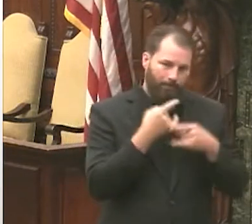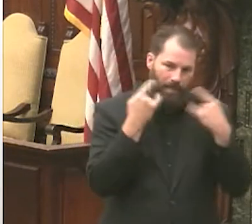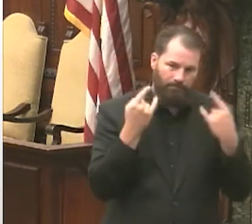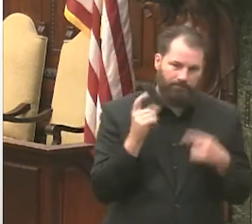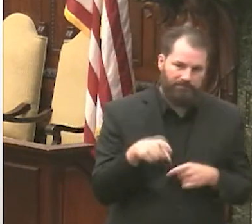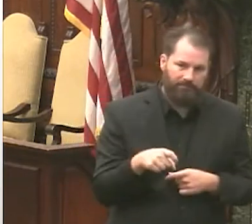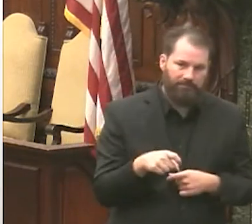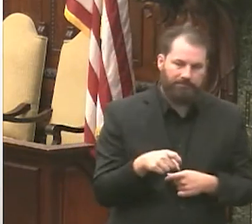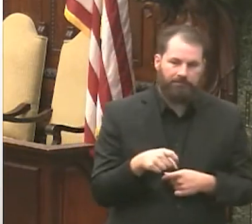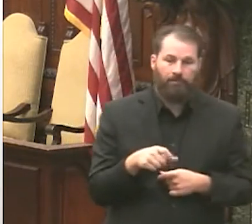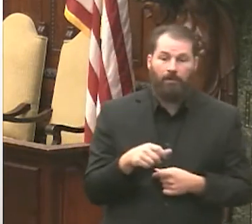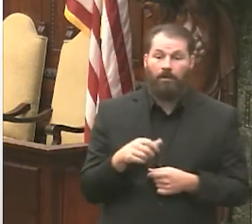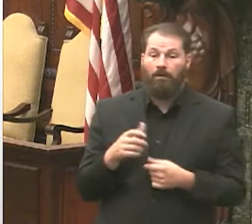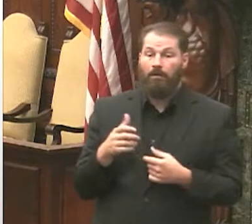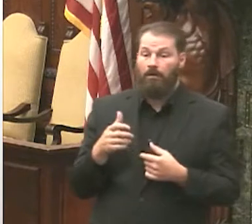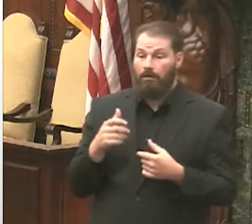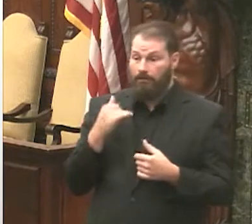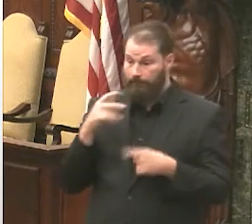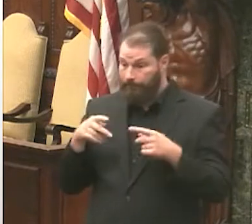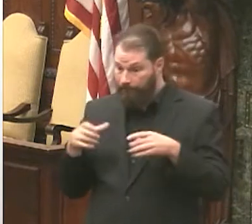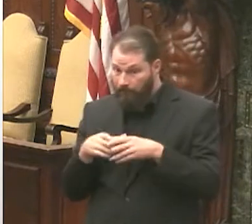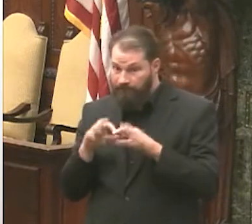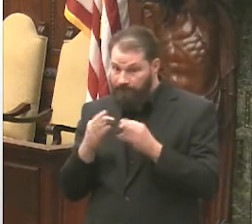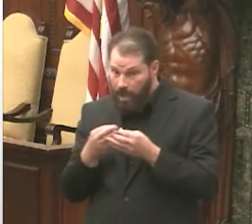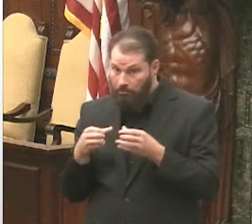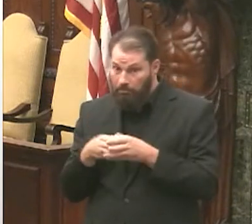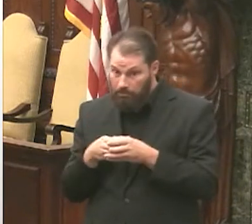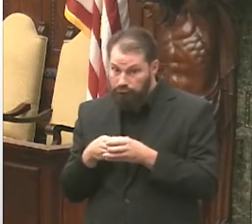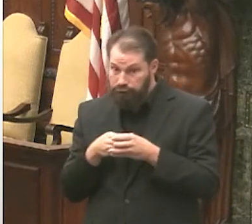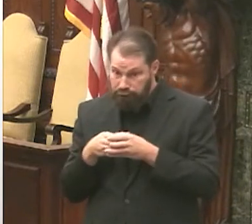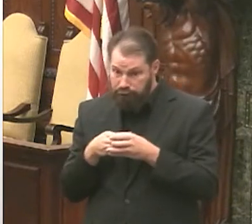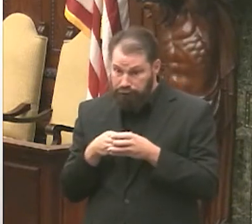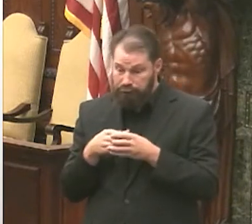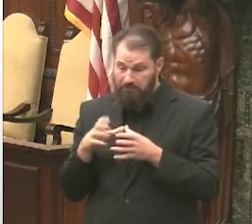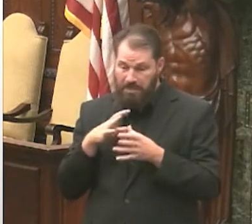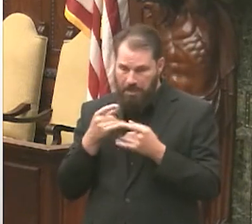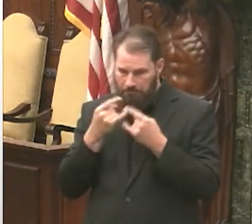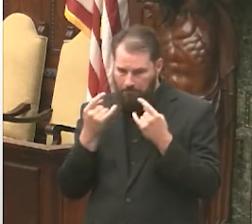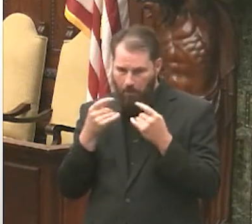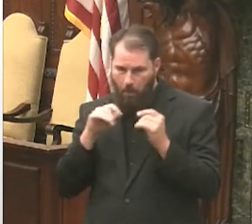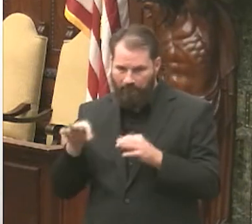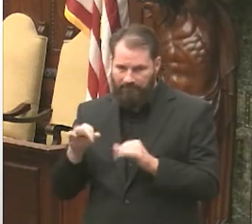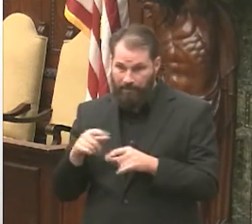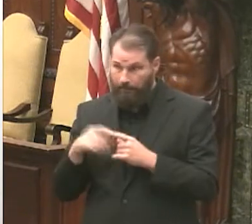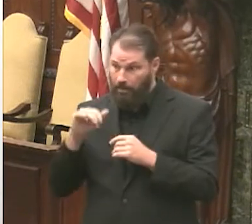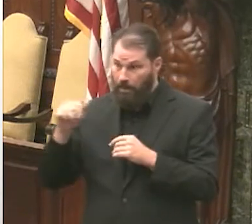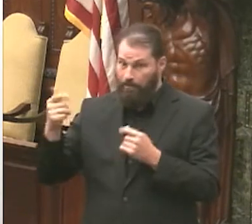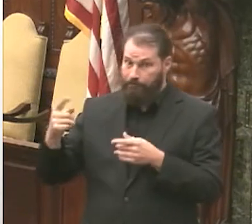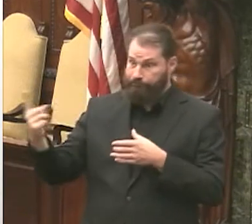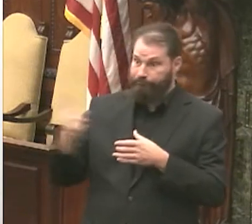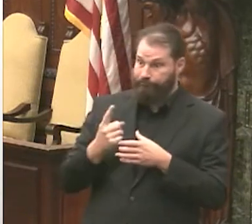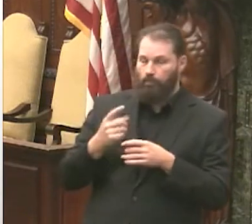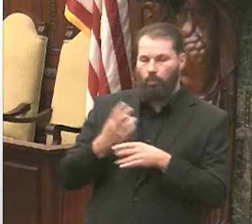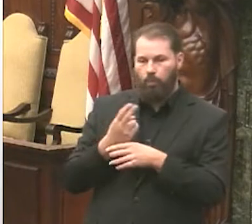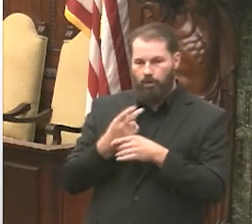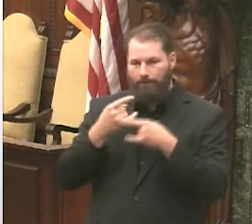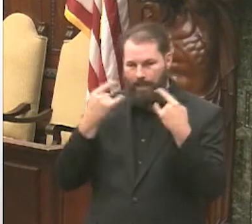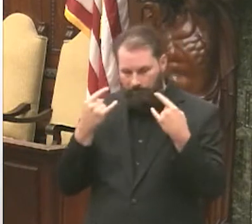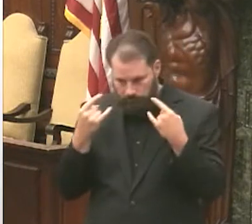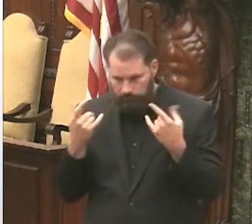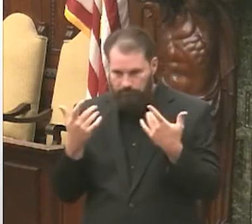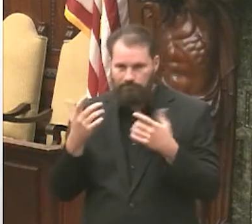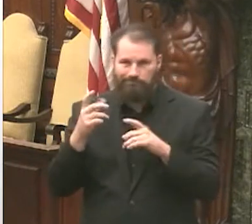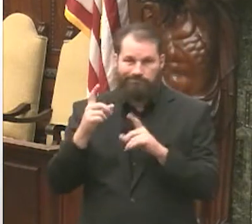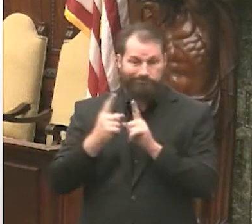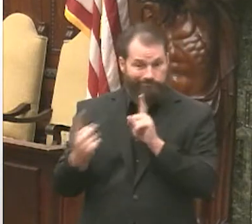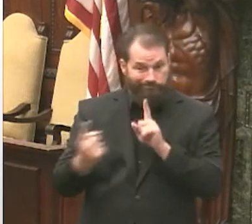than your household members, whenever you're outdoors within 6 feet of people other than your household members. All of our information is on our